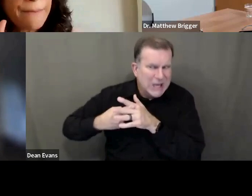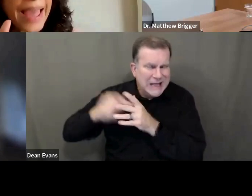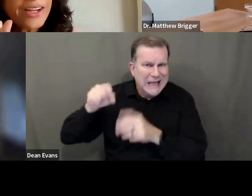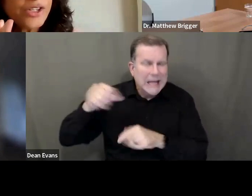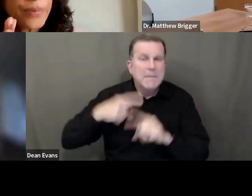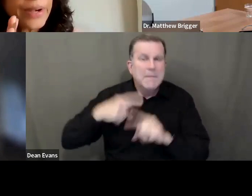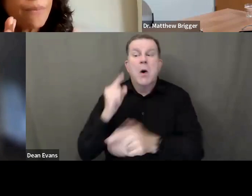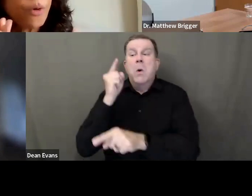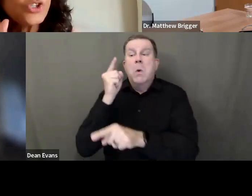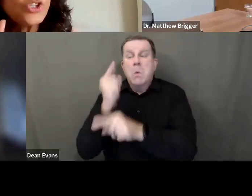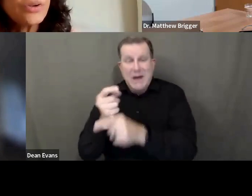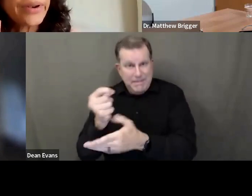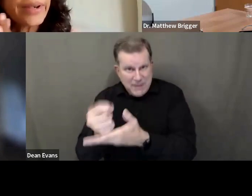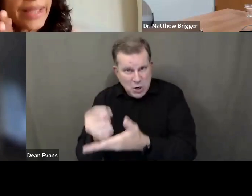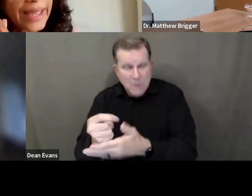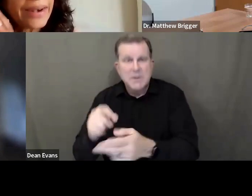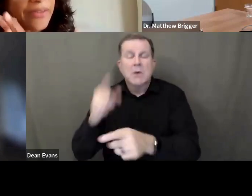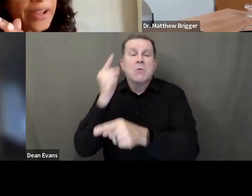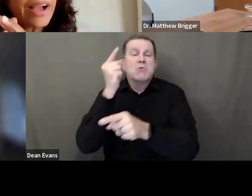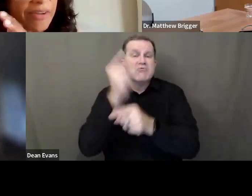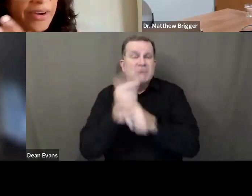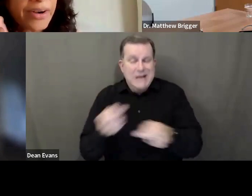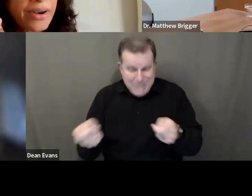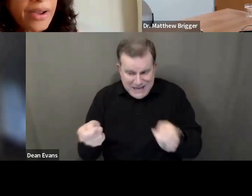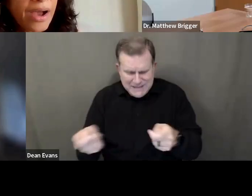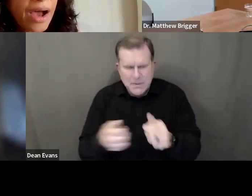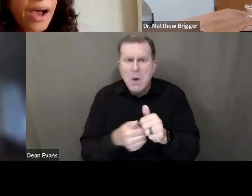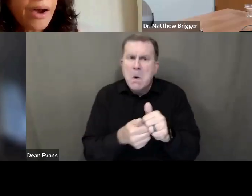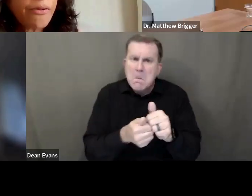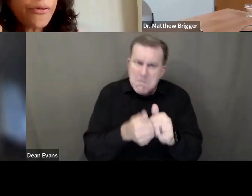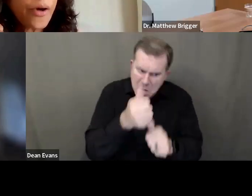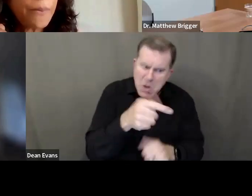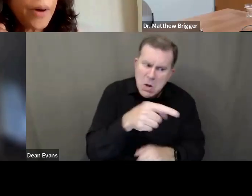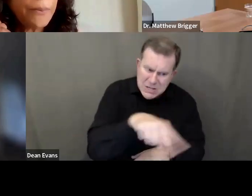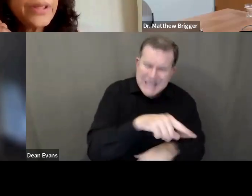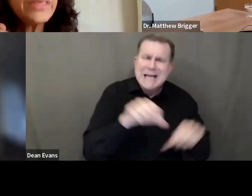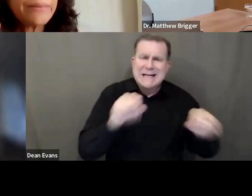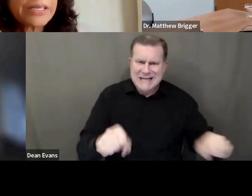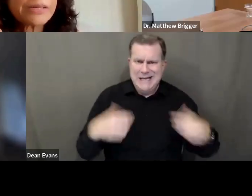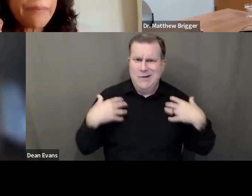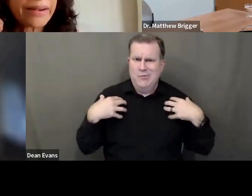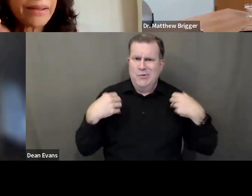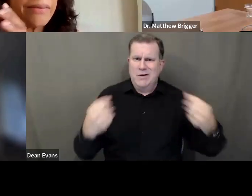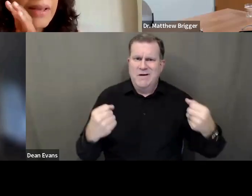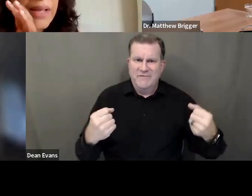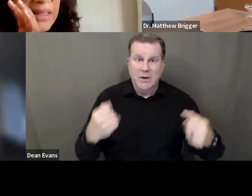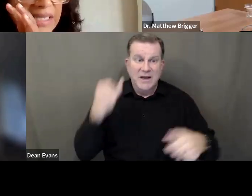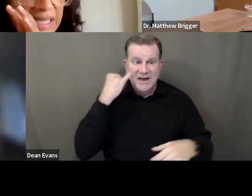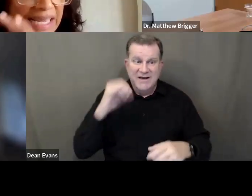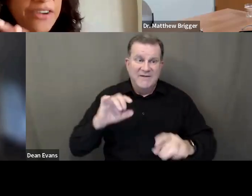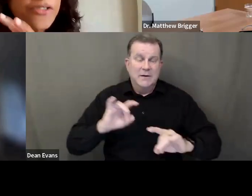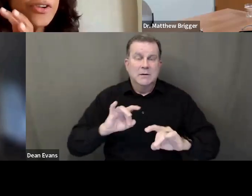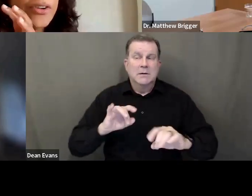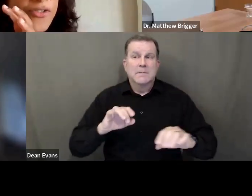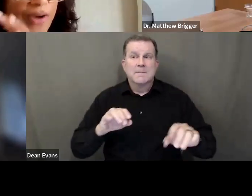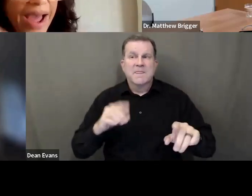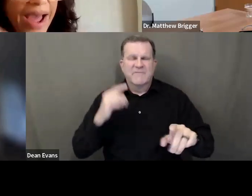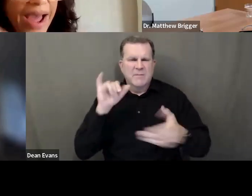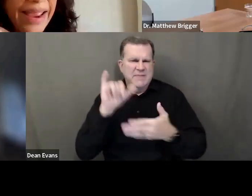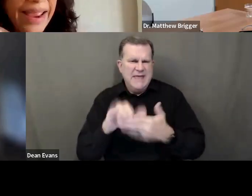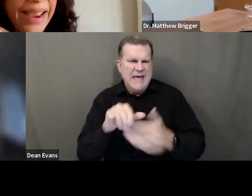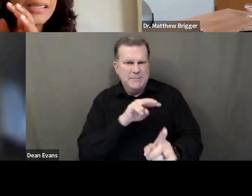right management, most children can recover from a breathing perspective. The